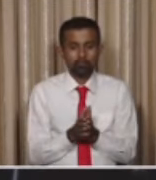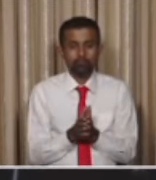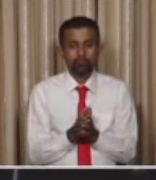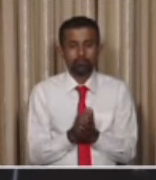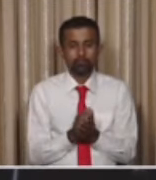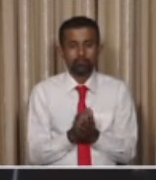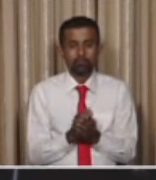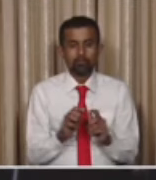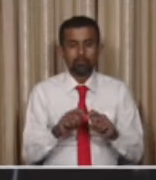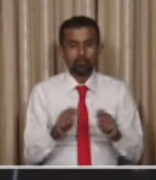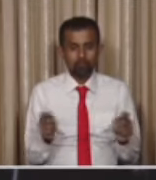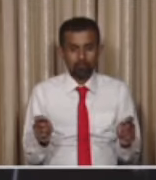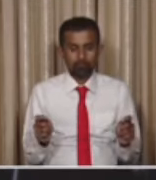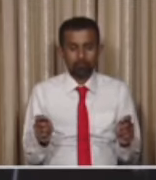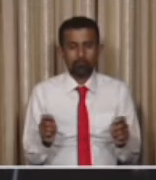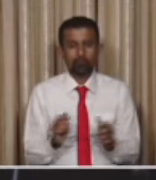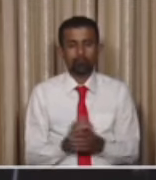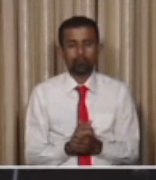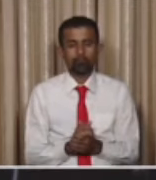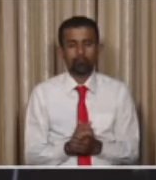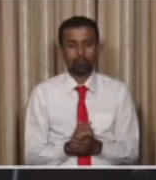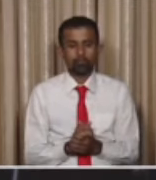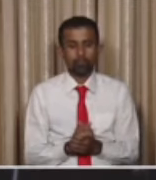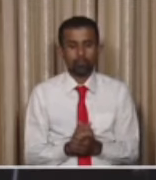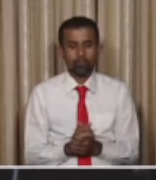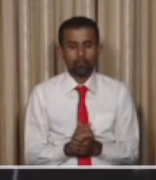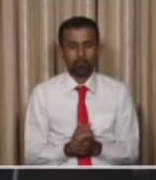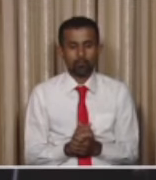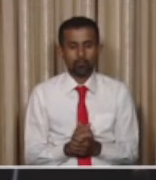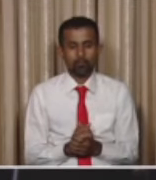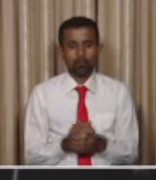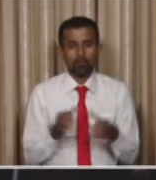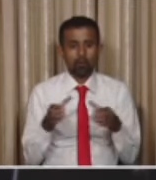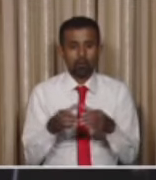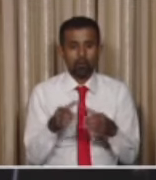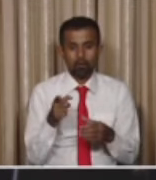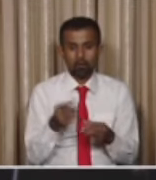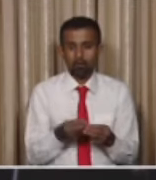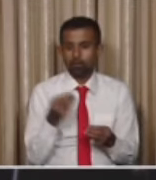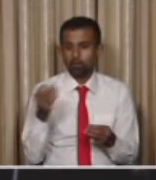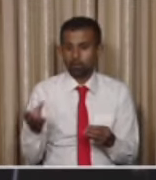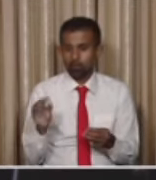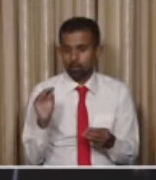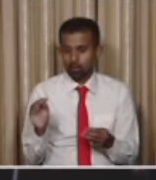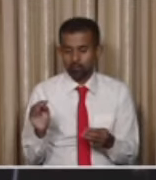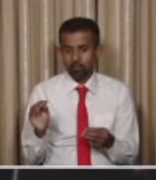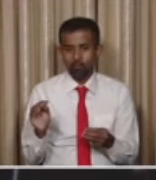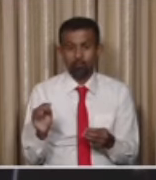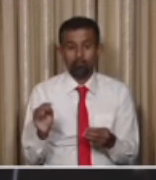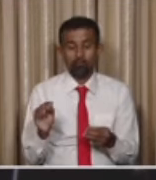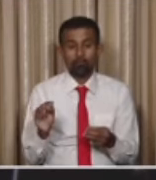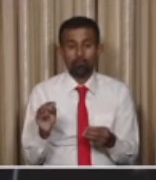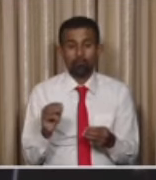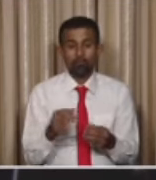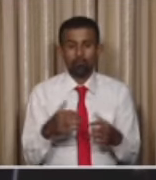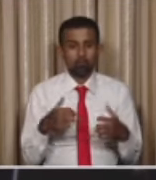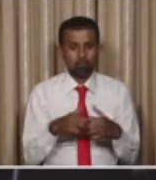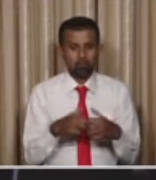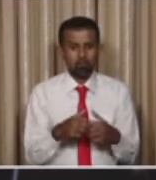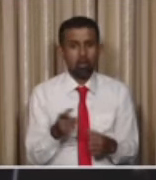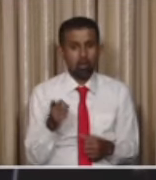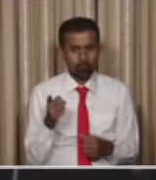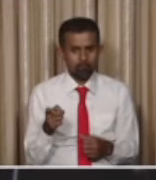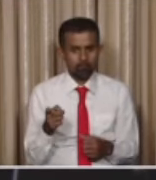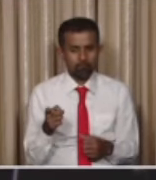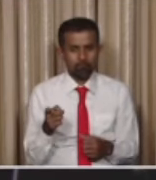given freehold deeds? Also, the state is only the caretaker of the land and not the owner. If the state is not the owner, how